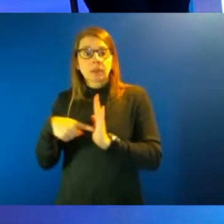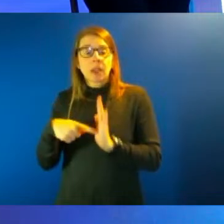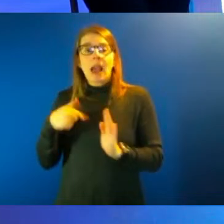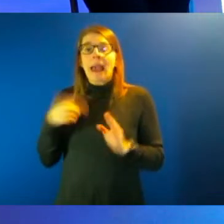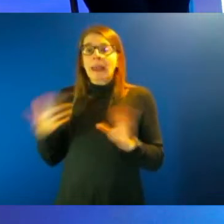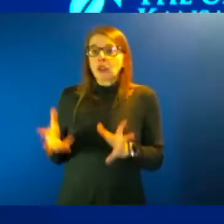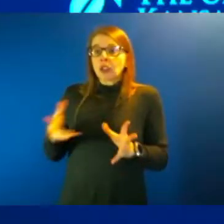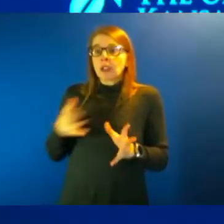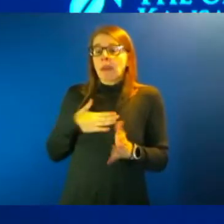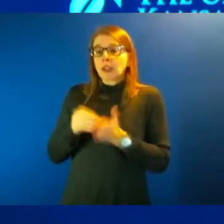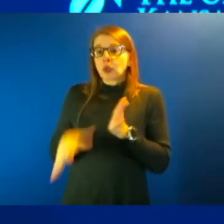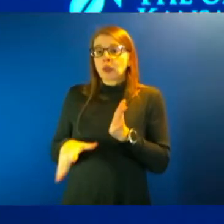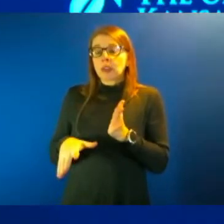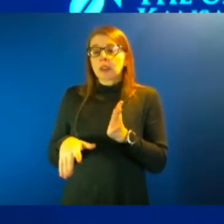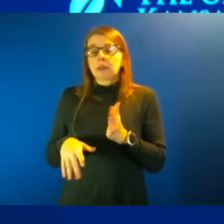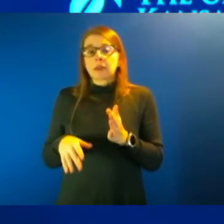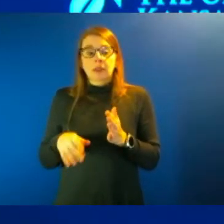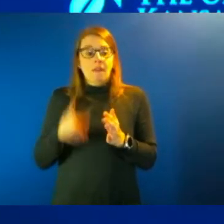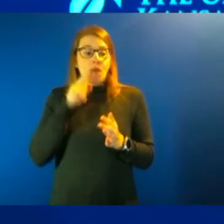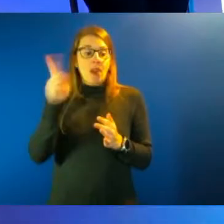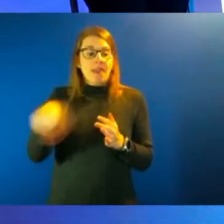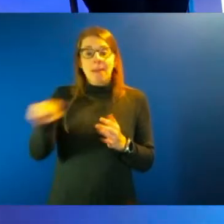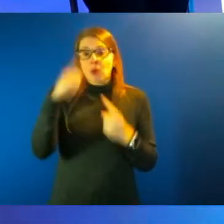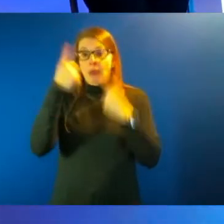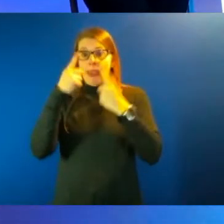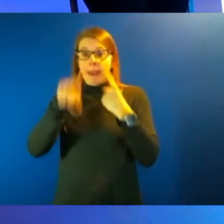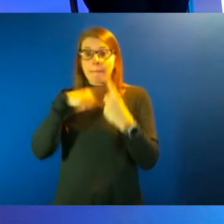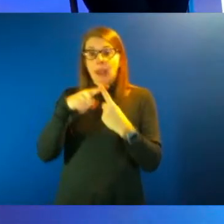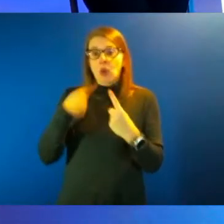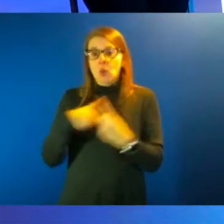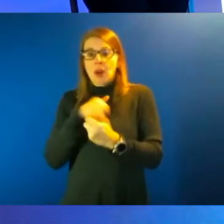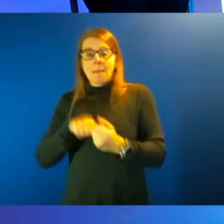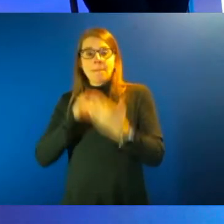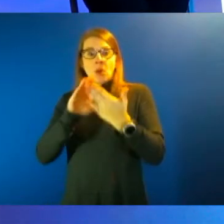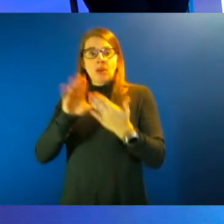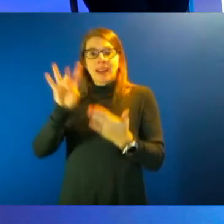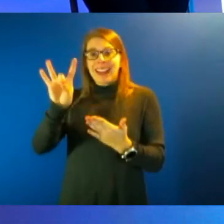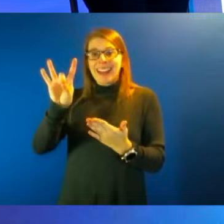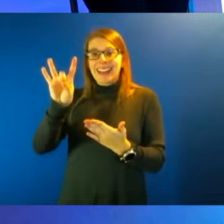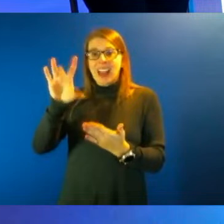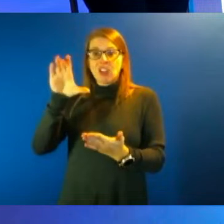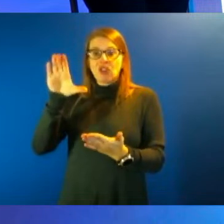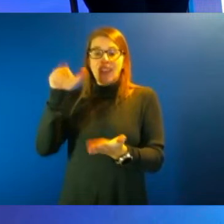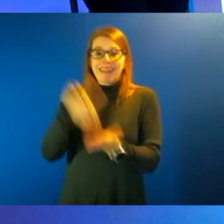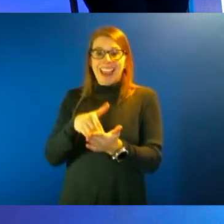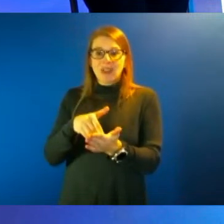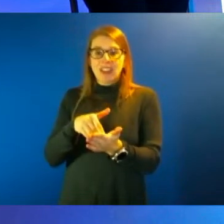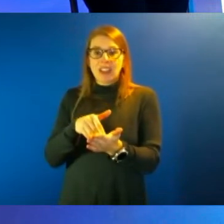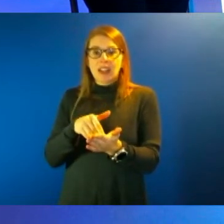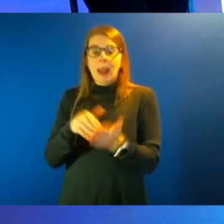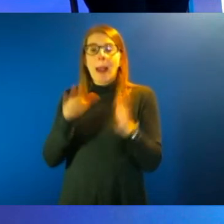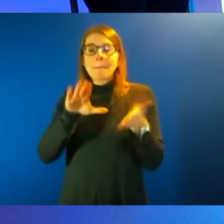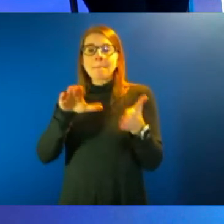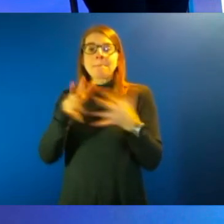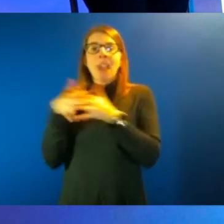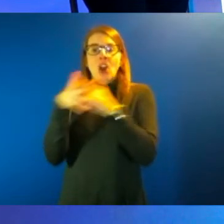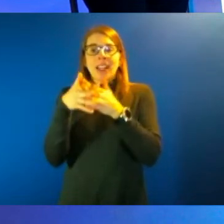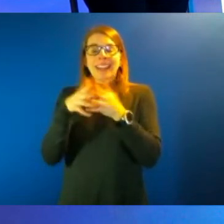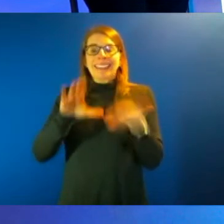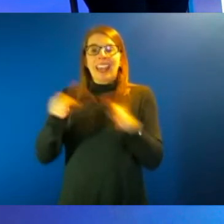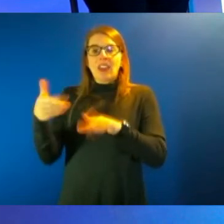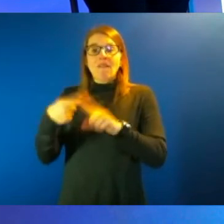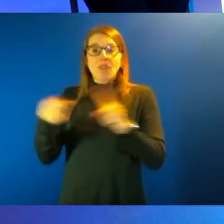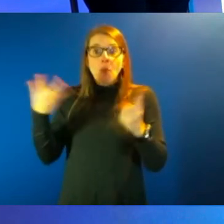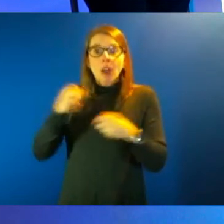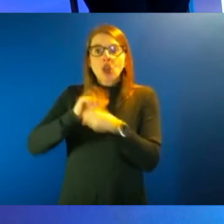another one this week to think about is we're about to approach 800,000 American deaths from COVID-19. And the challenge that I gave them was